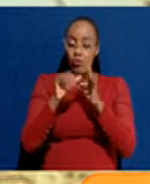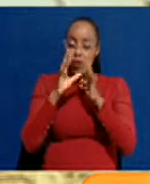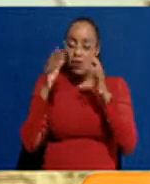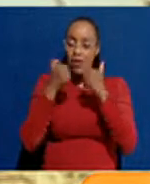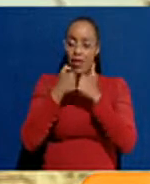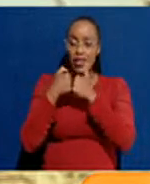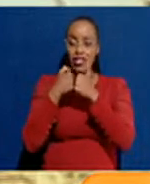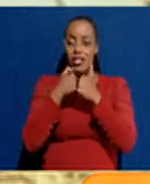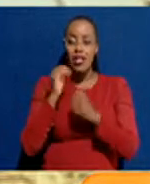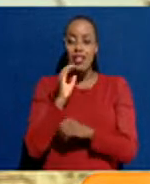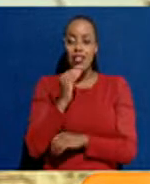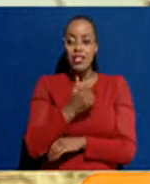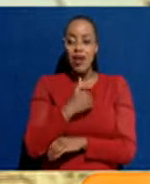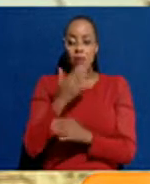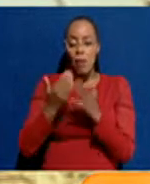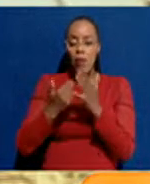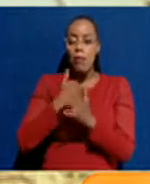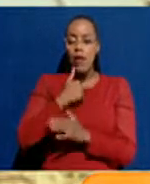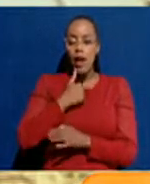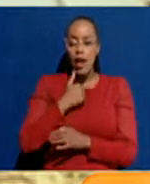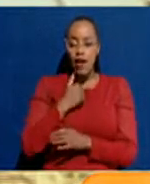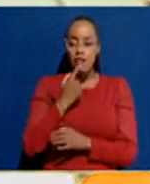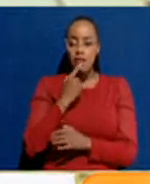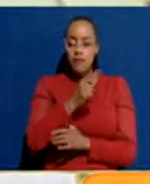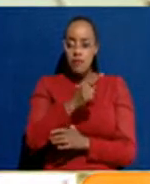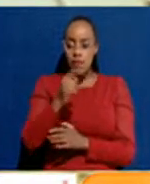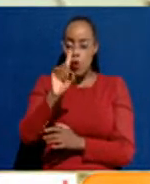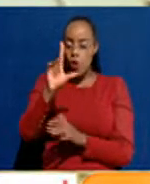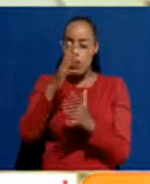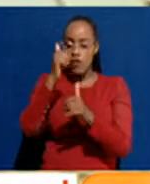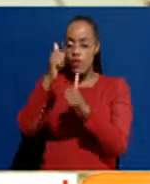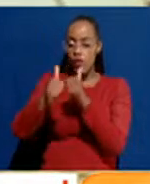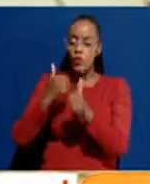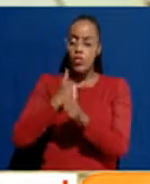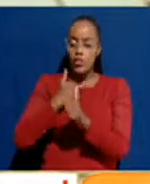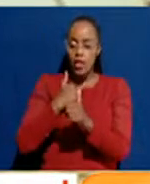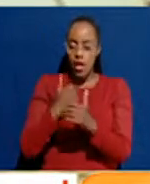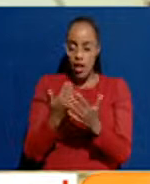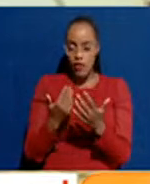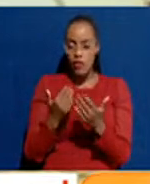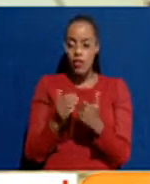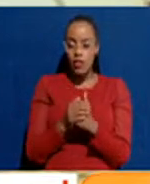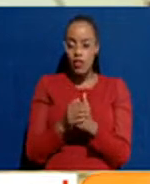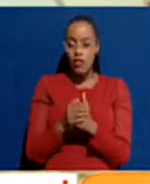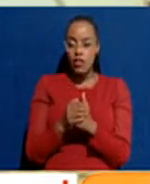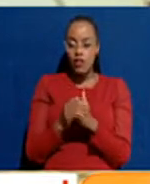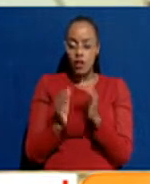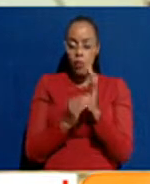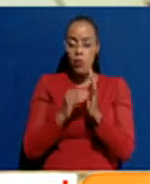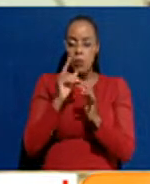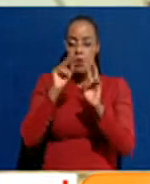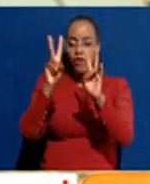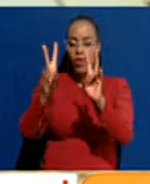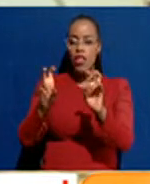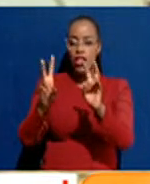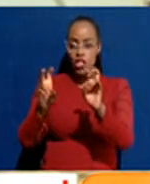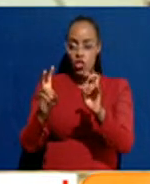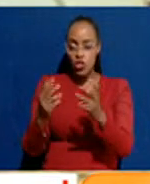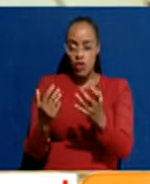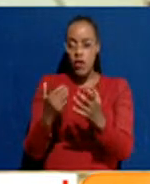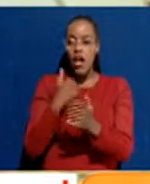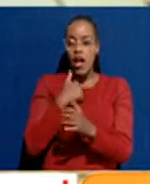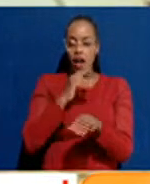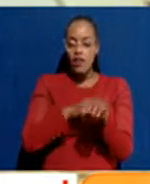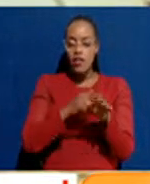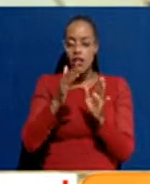let me possibly update the viewers that one of the things that has really compounded that issue was that there was a